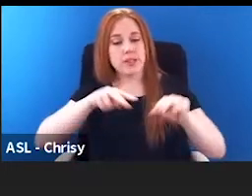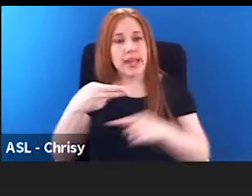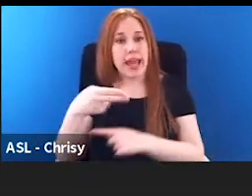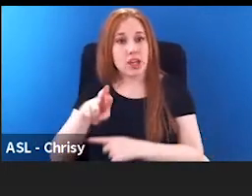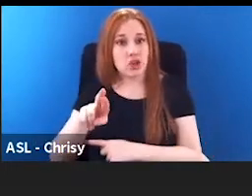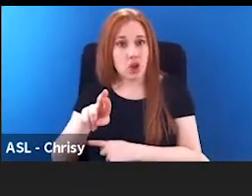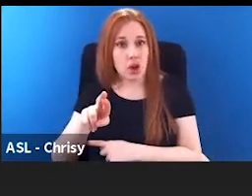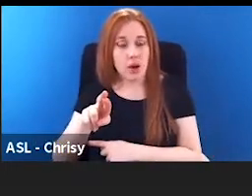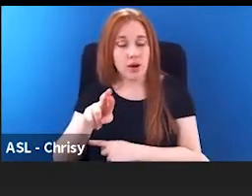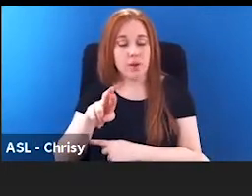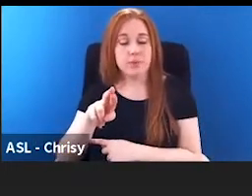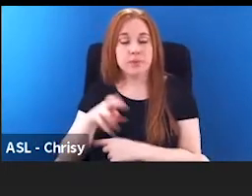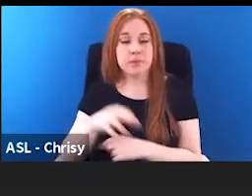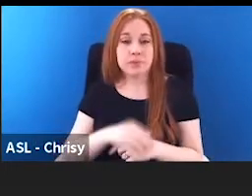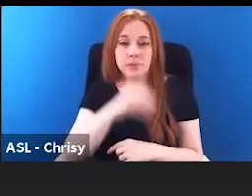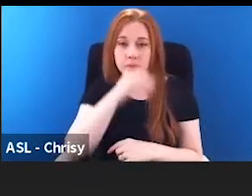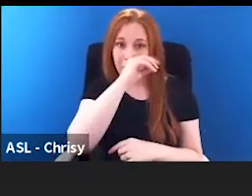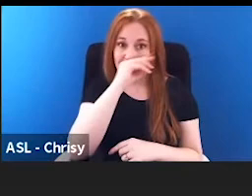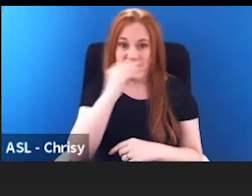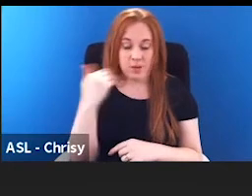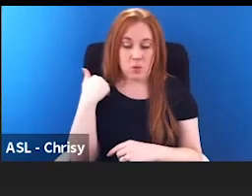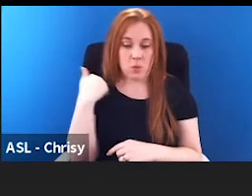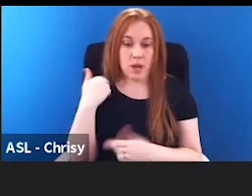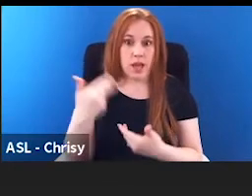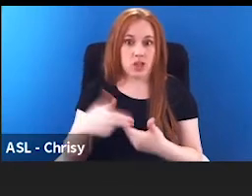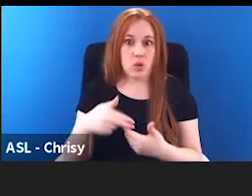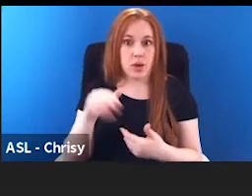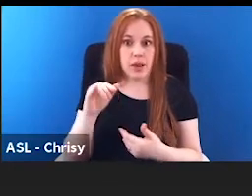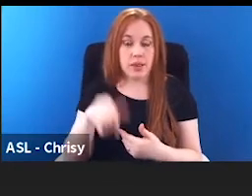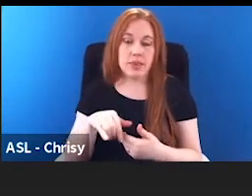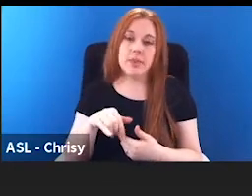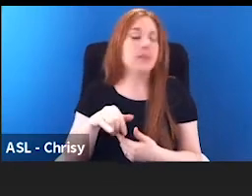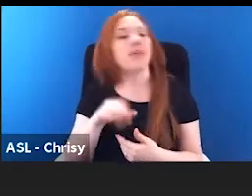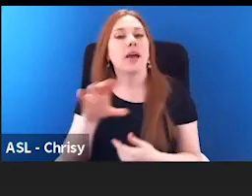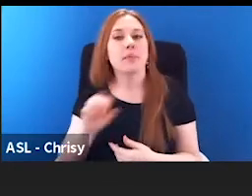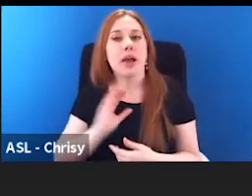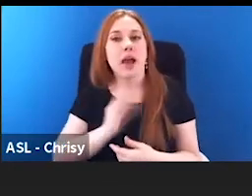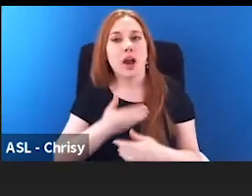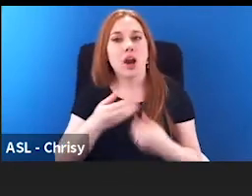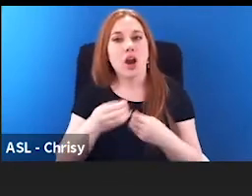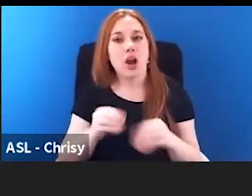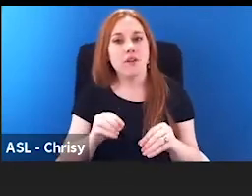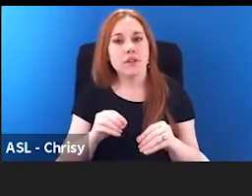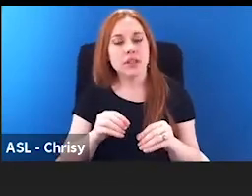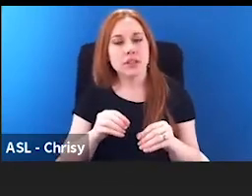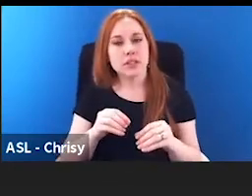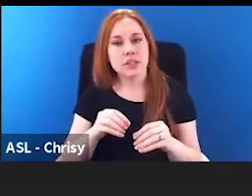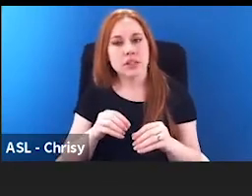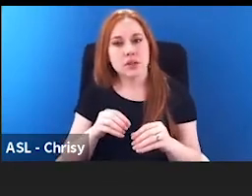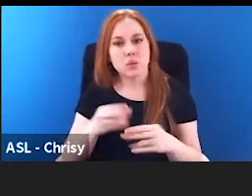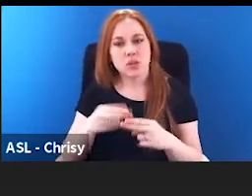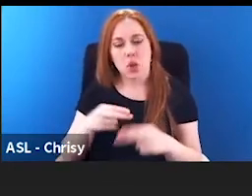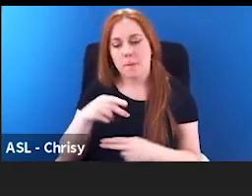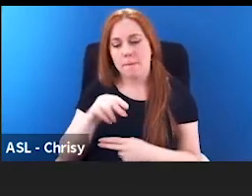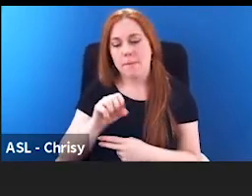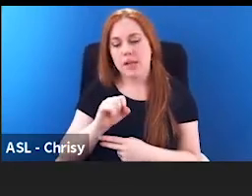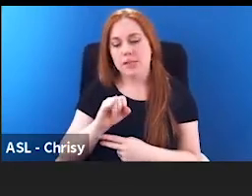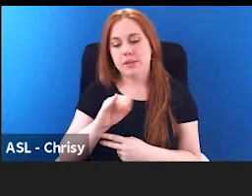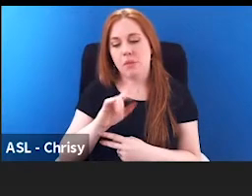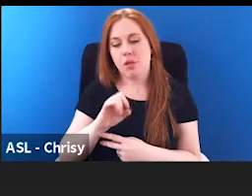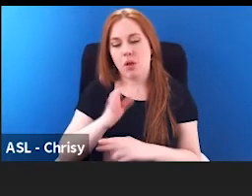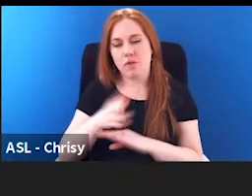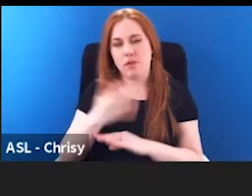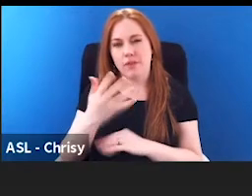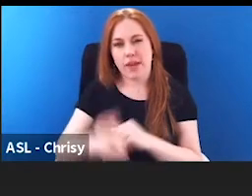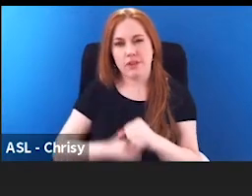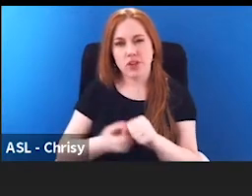And when I joined Gray Group, or at the time our office was called Possible, a little over 5 years ago, we